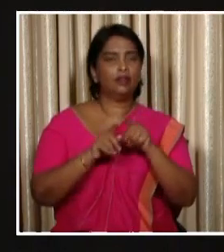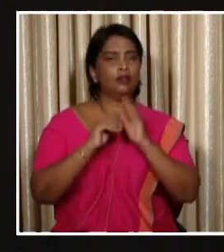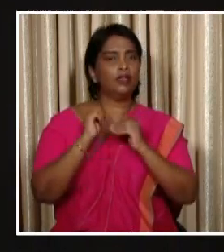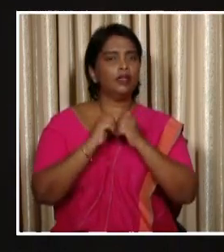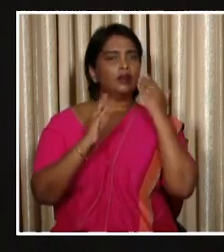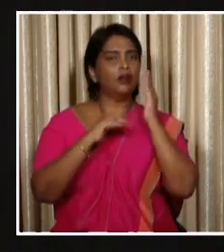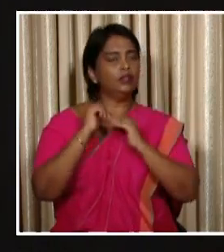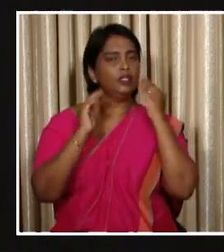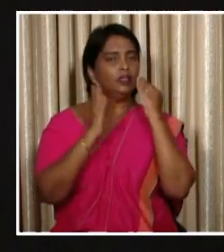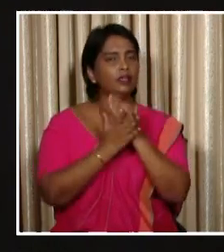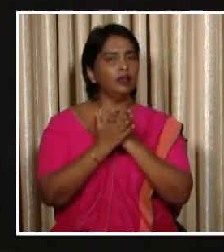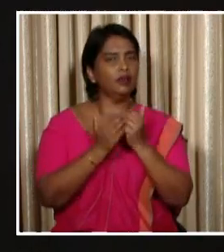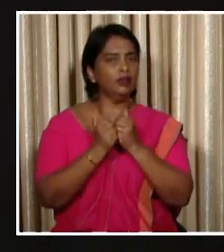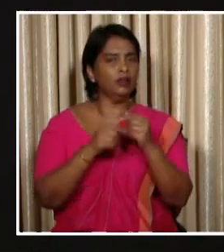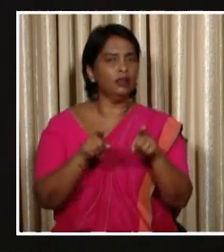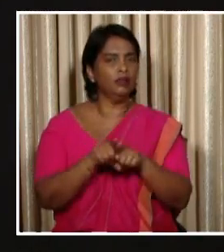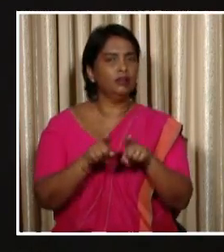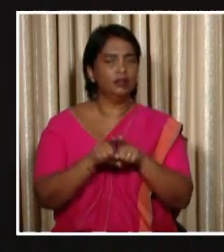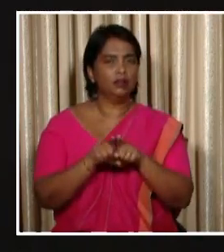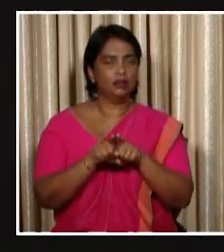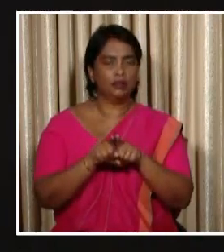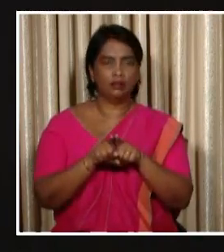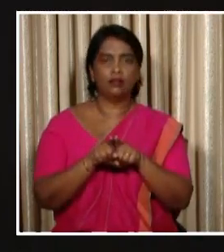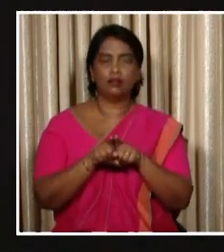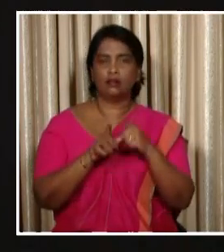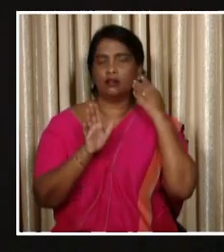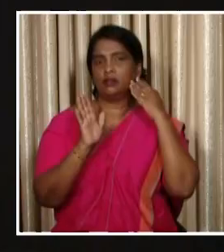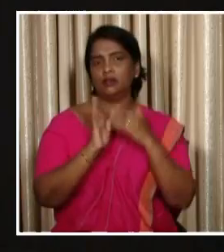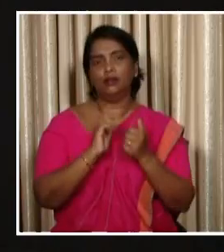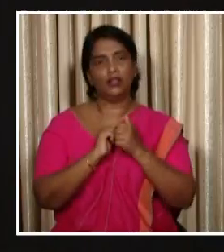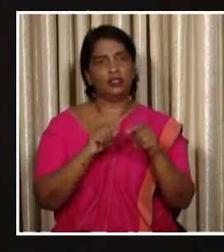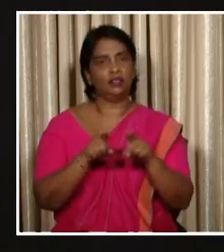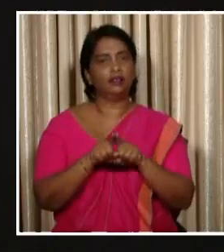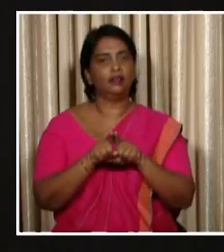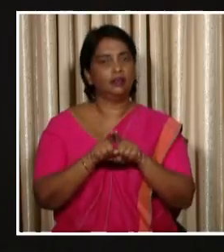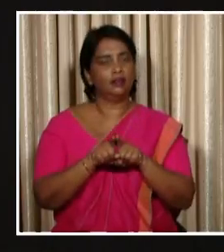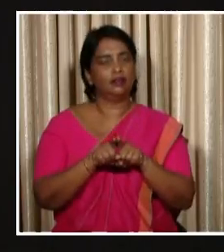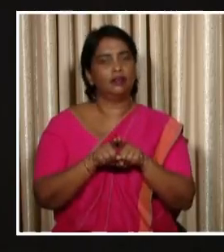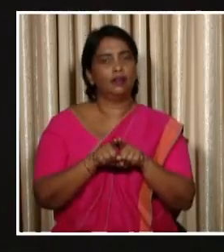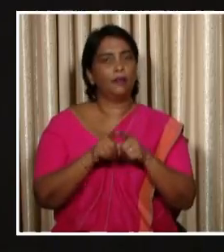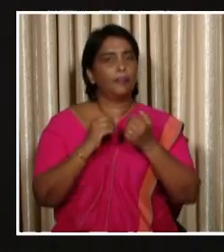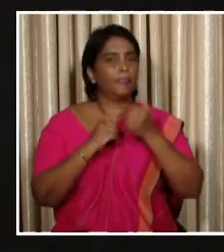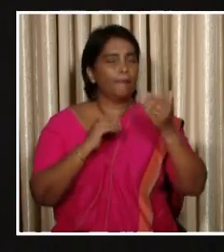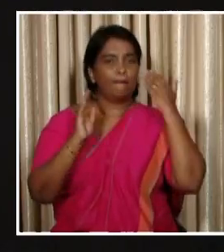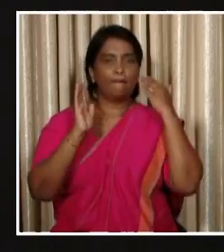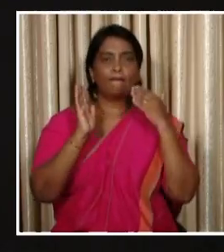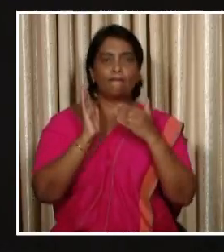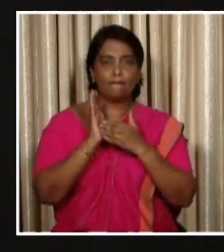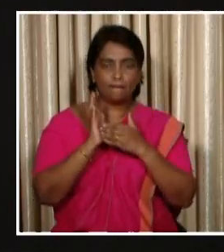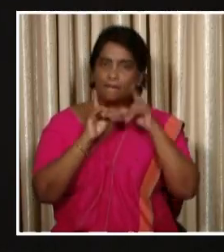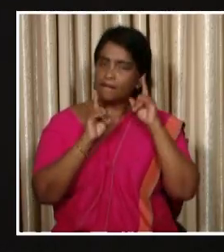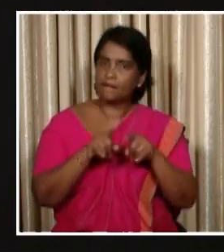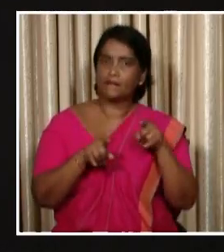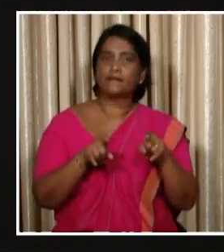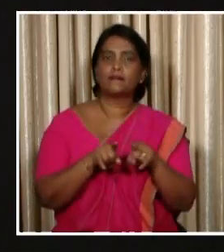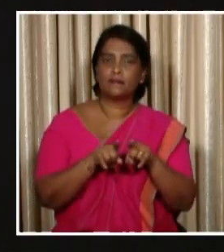to export to Sri Lanka as well. That is why the national single window is to be facilitated to ensure smooth